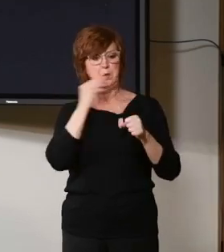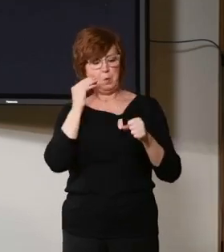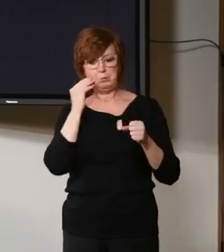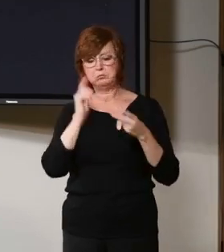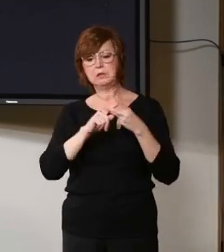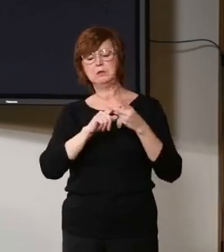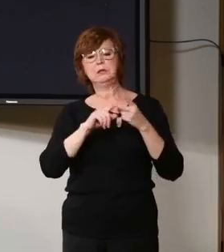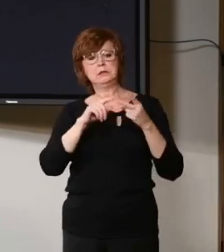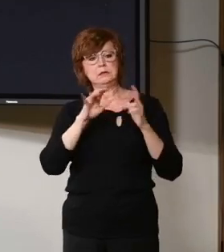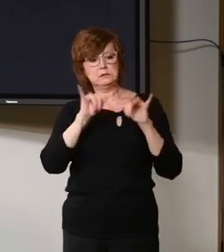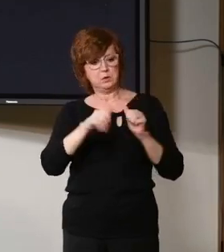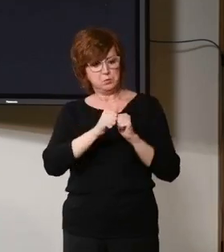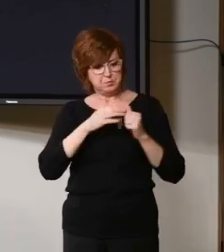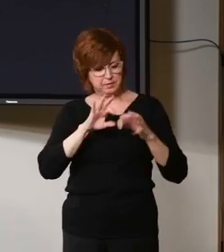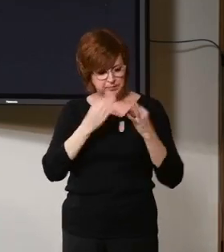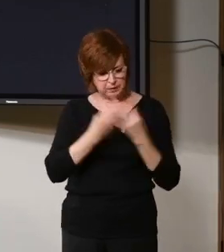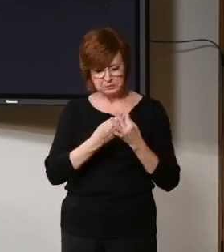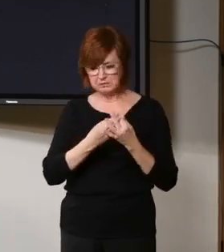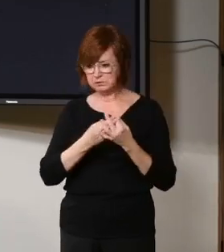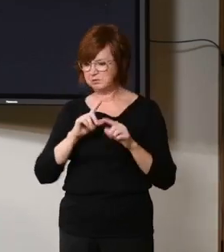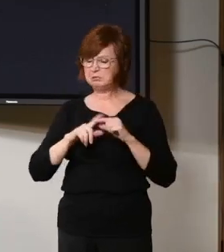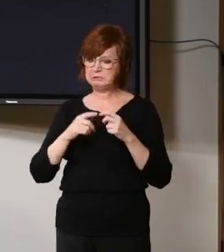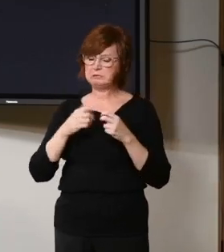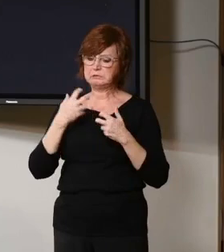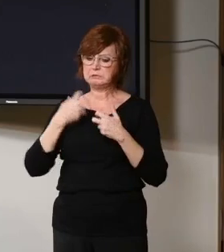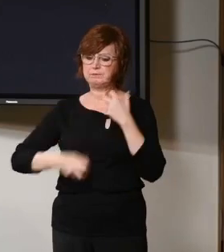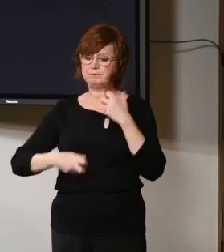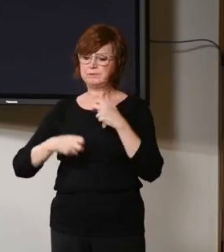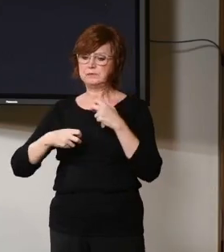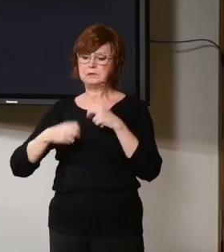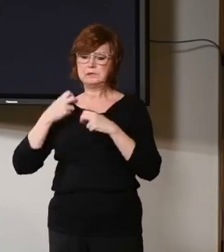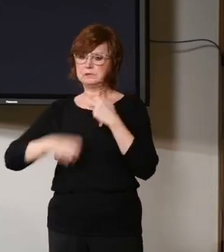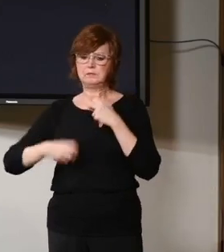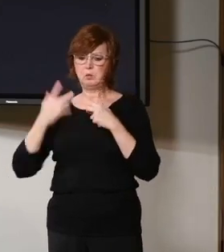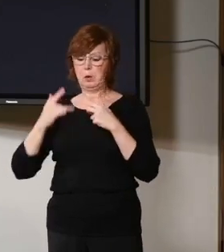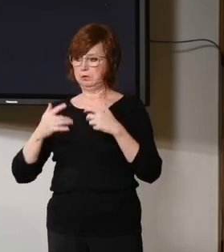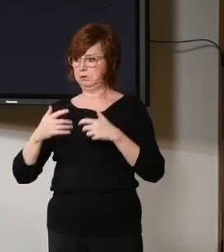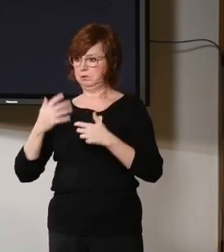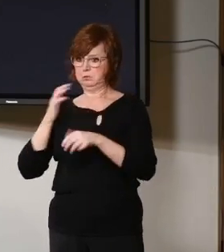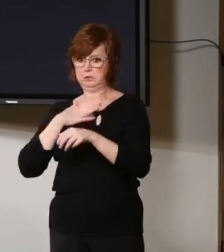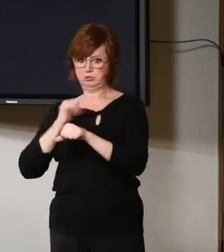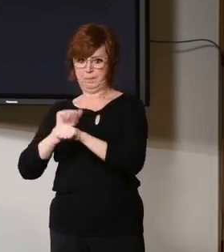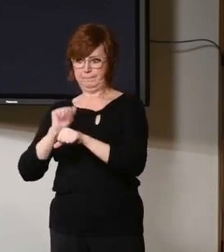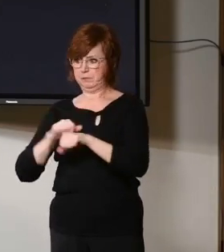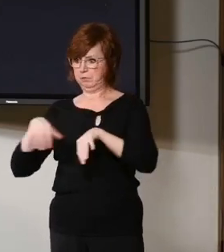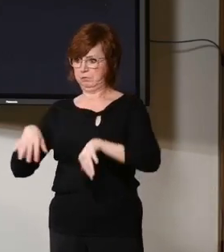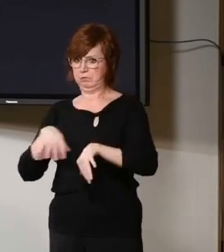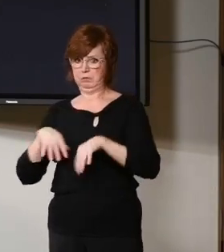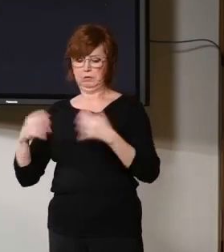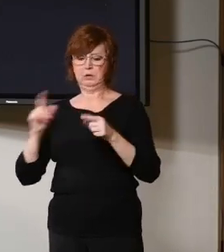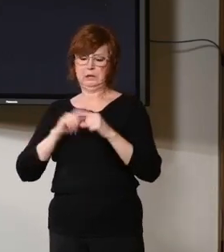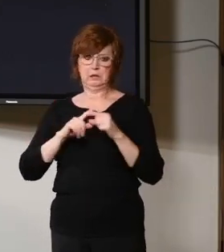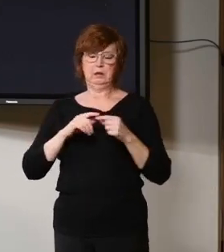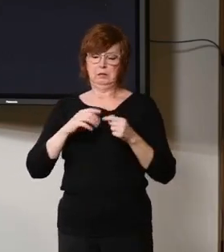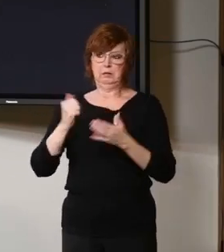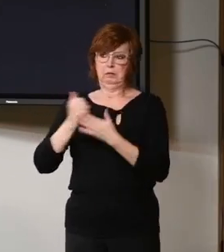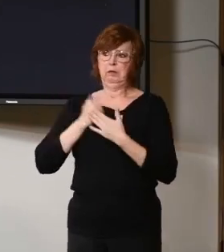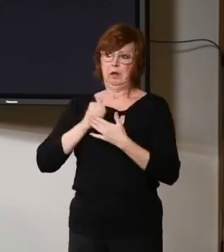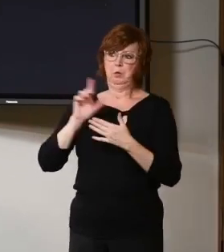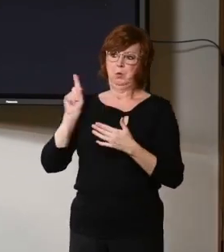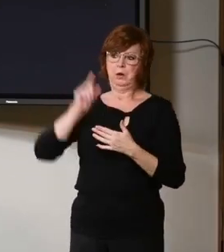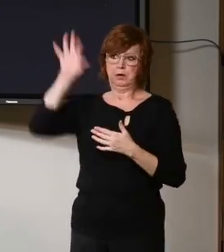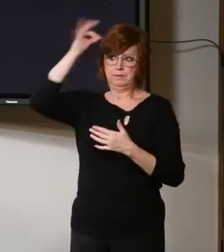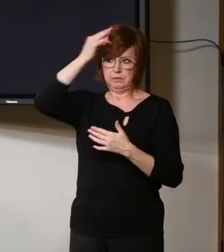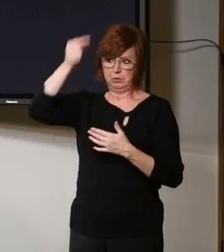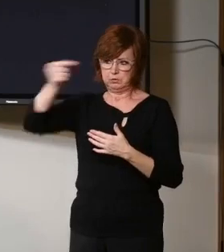not working, but there's opportunities by the federal and provincial government to reach out and